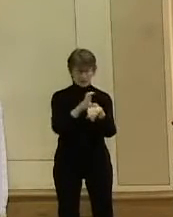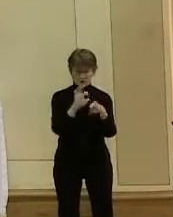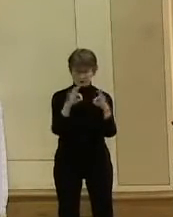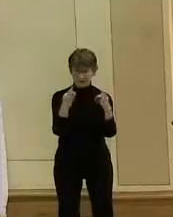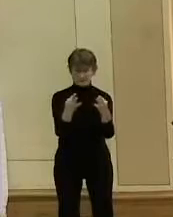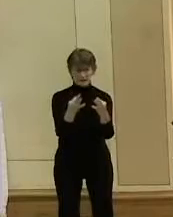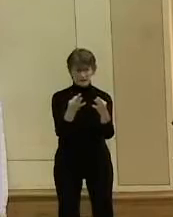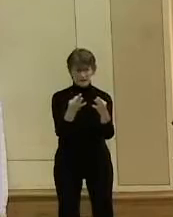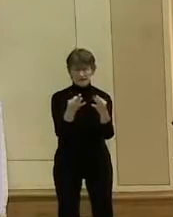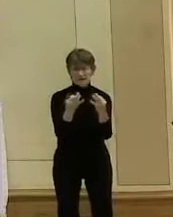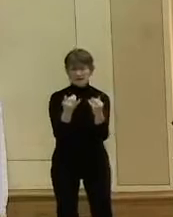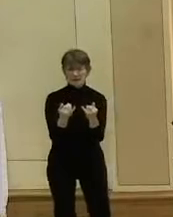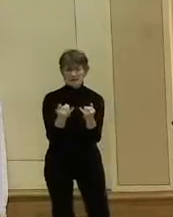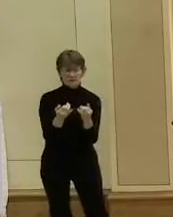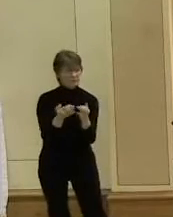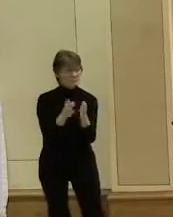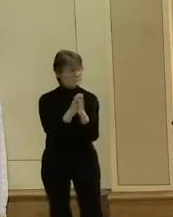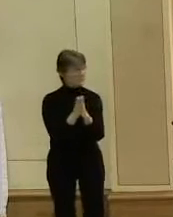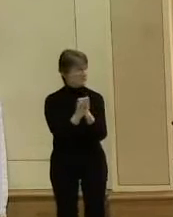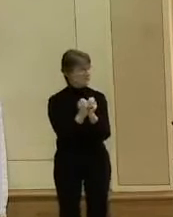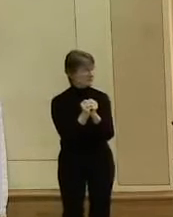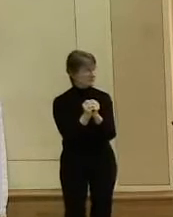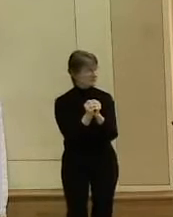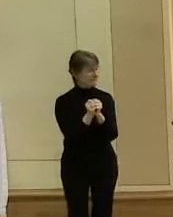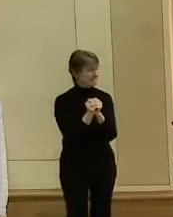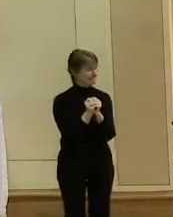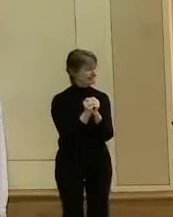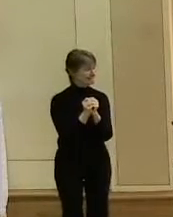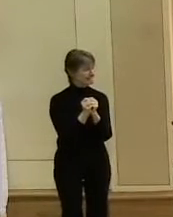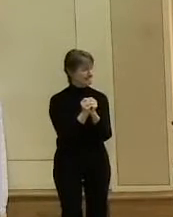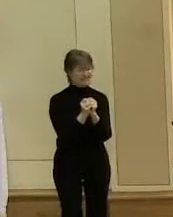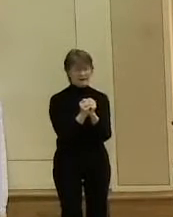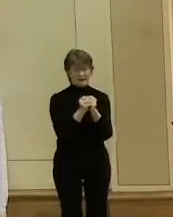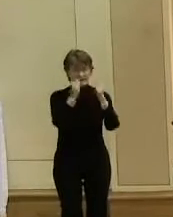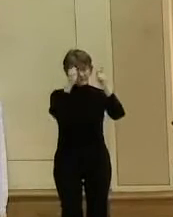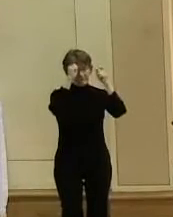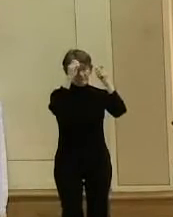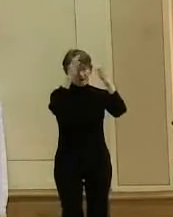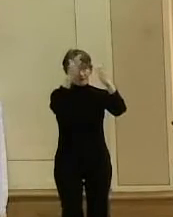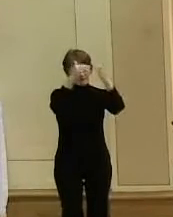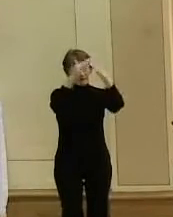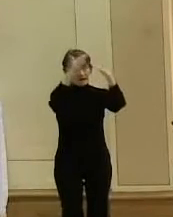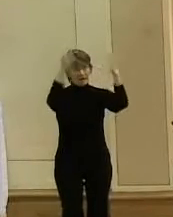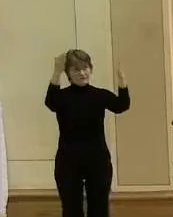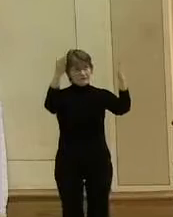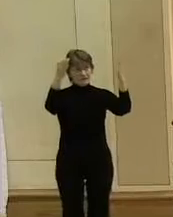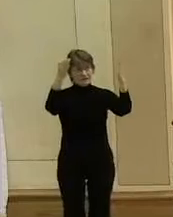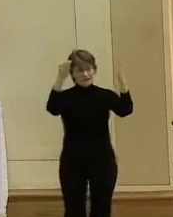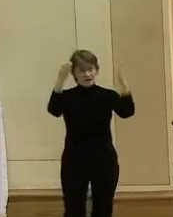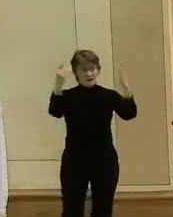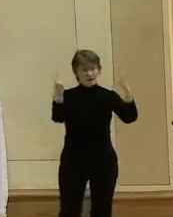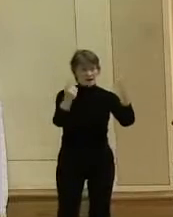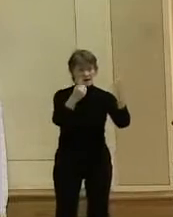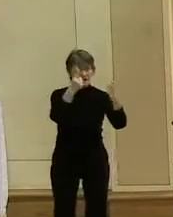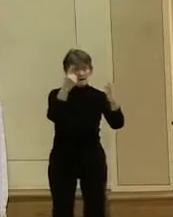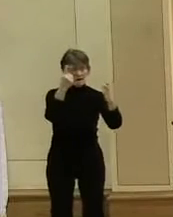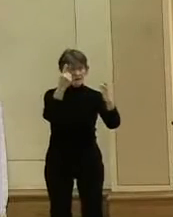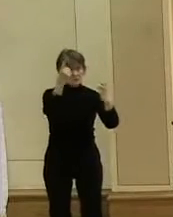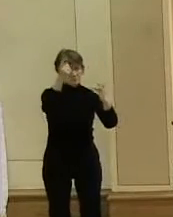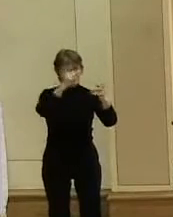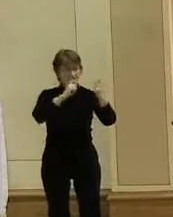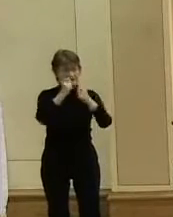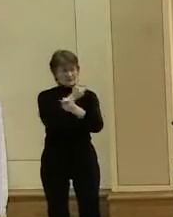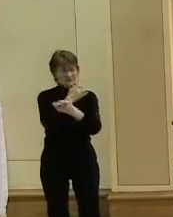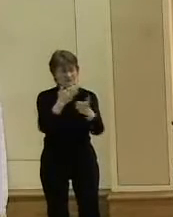we pray together our campaign prayer. Father in heaven, ever-living source of all that